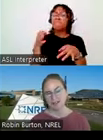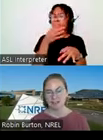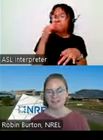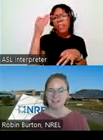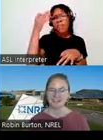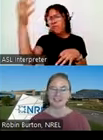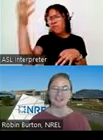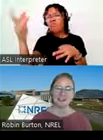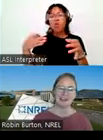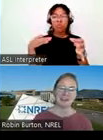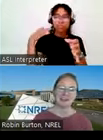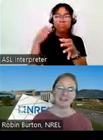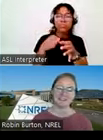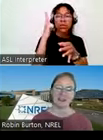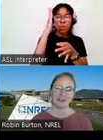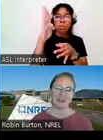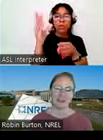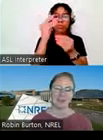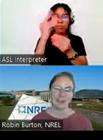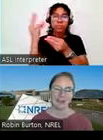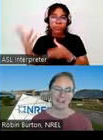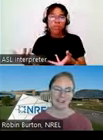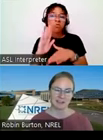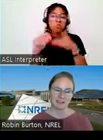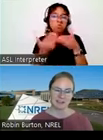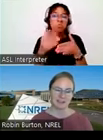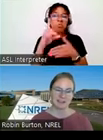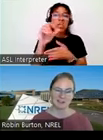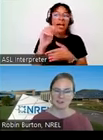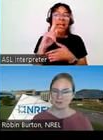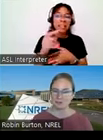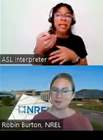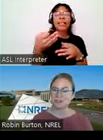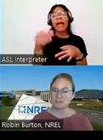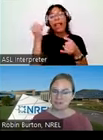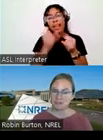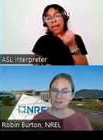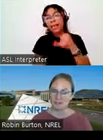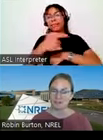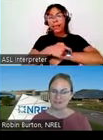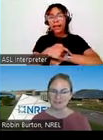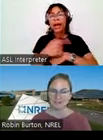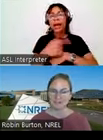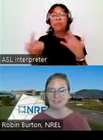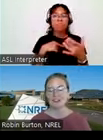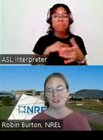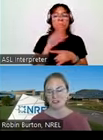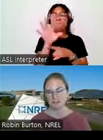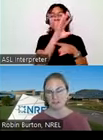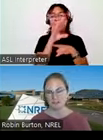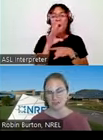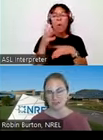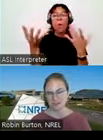modeling and analysis, that last activity, which is reporting, providing visualizations,